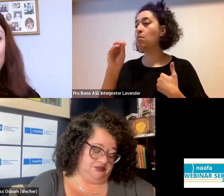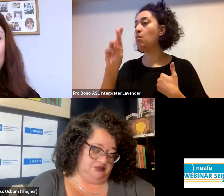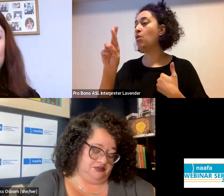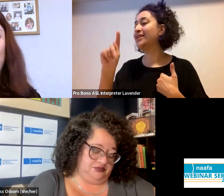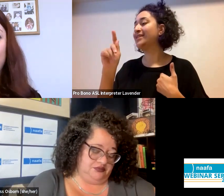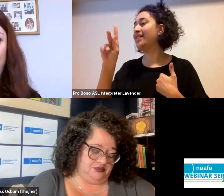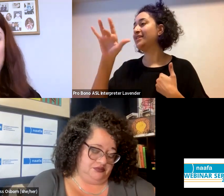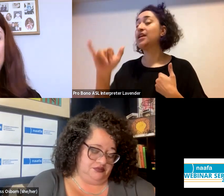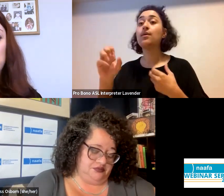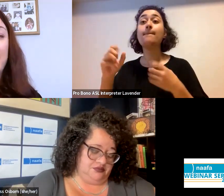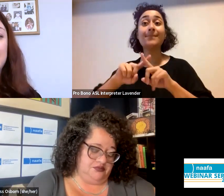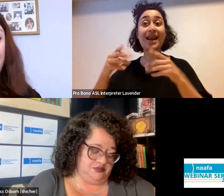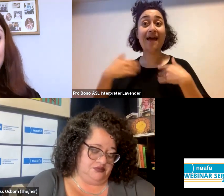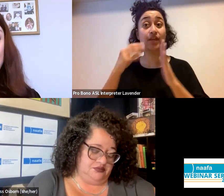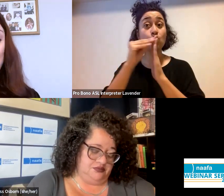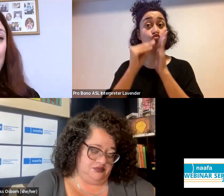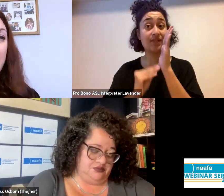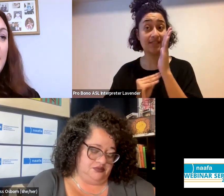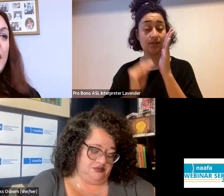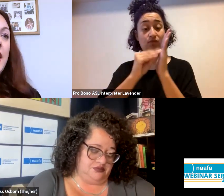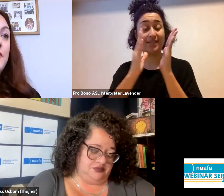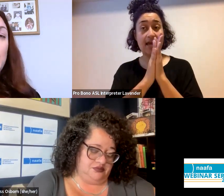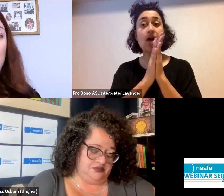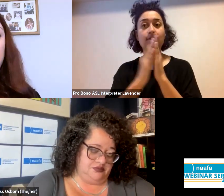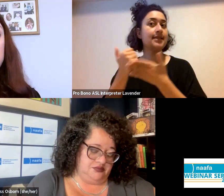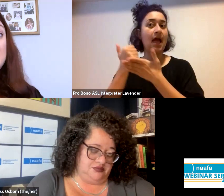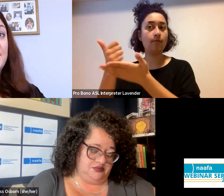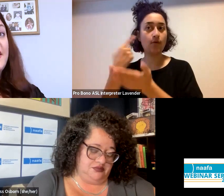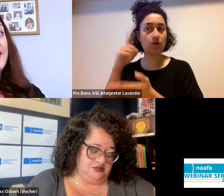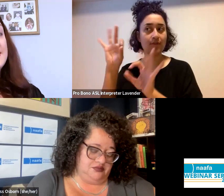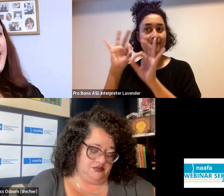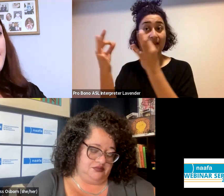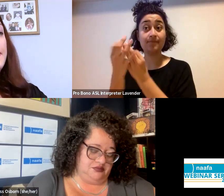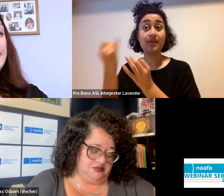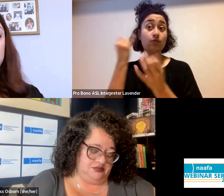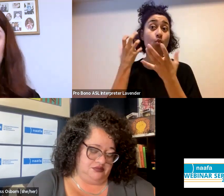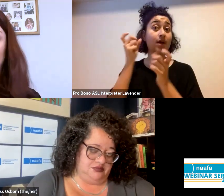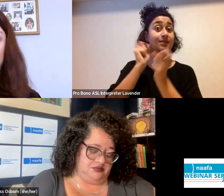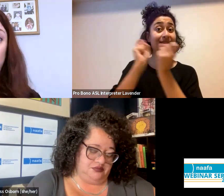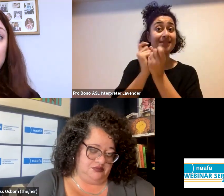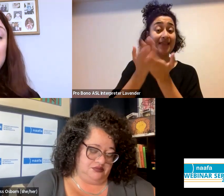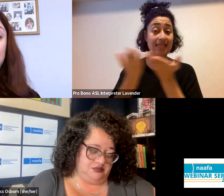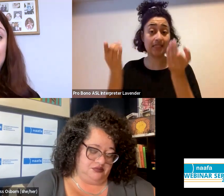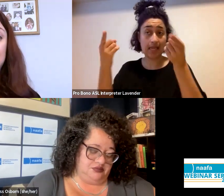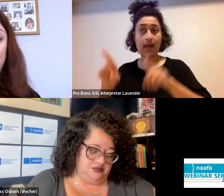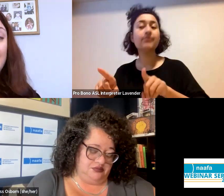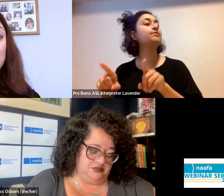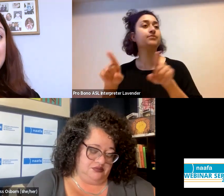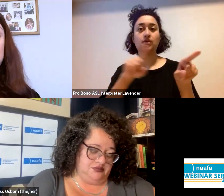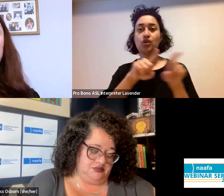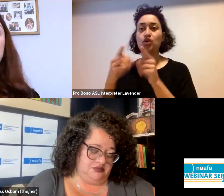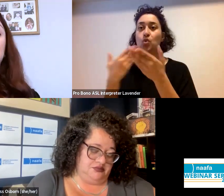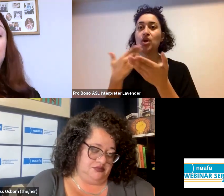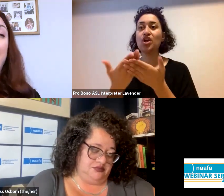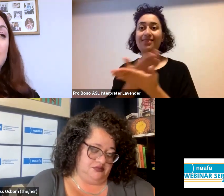very helpful for families when the death does occur. If you want specific things to happen, it's also a good thing to have it